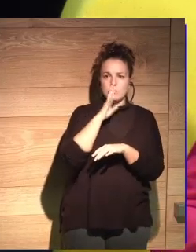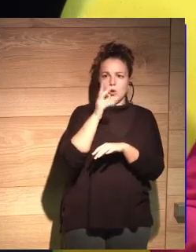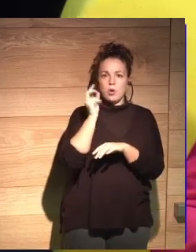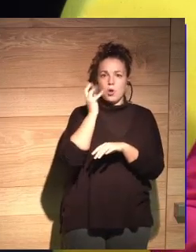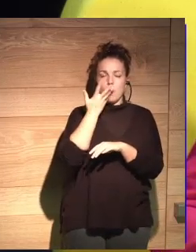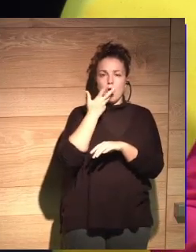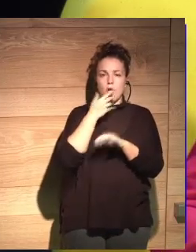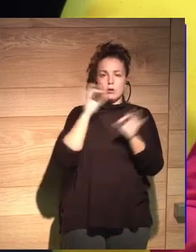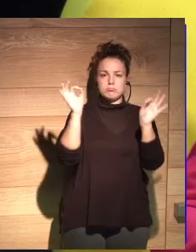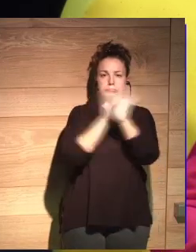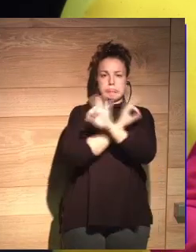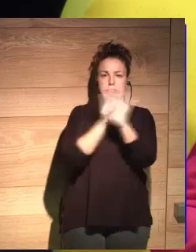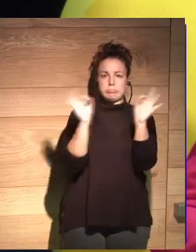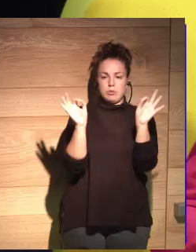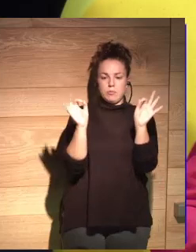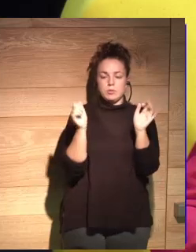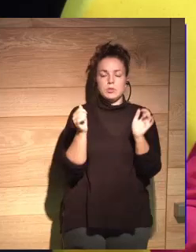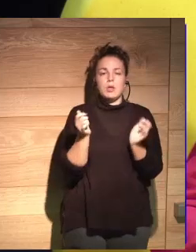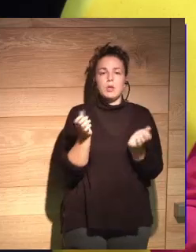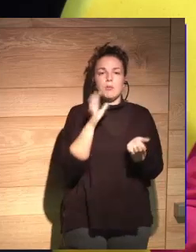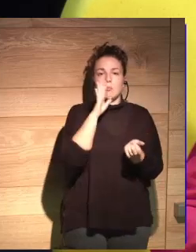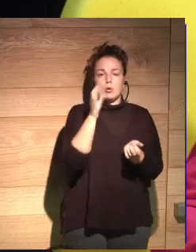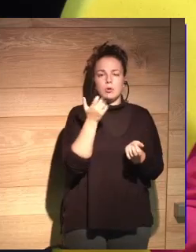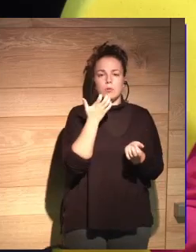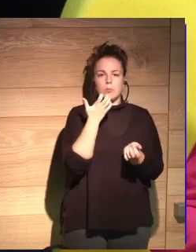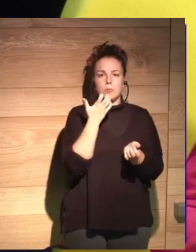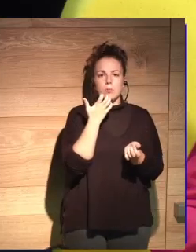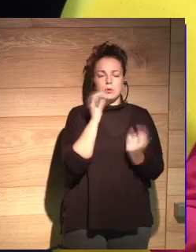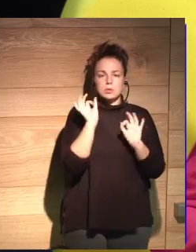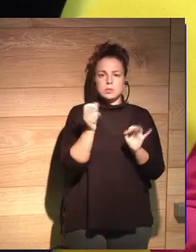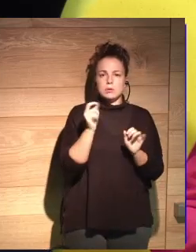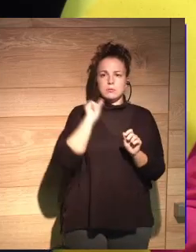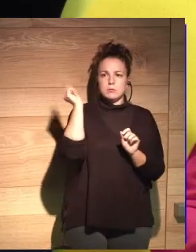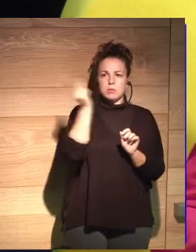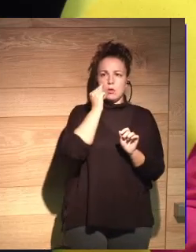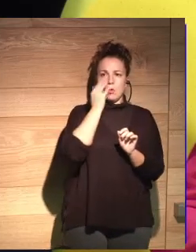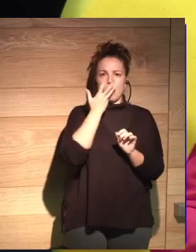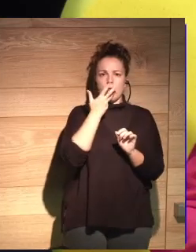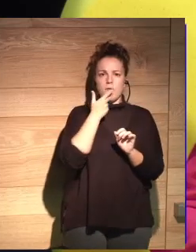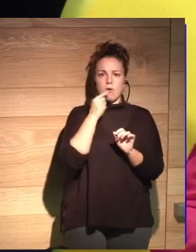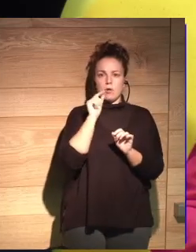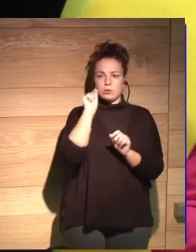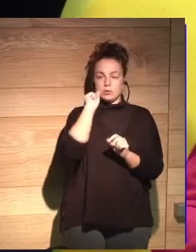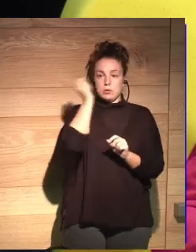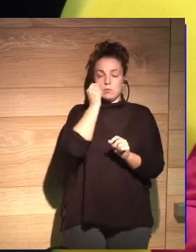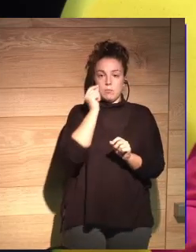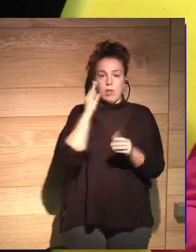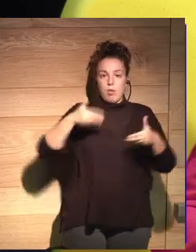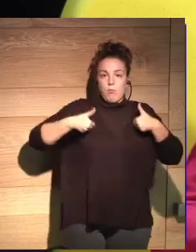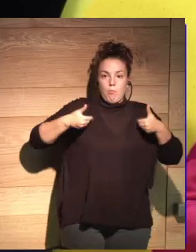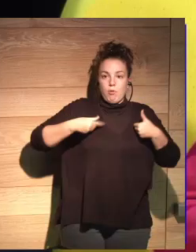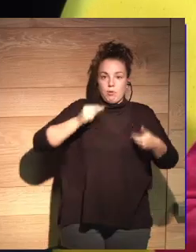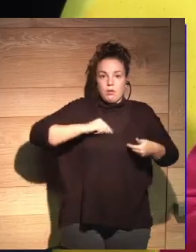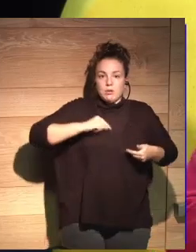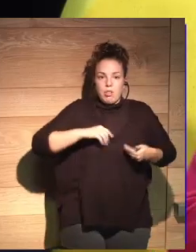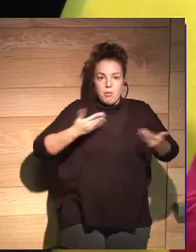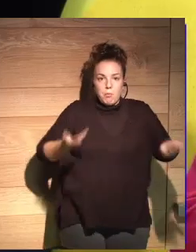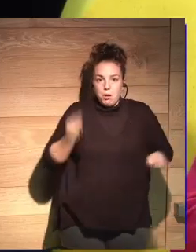color. Unfortunately, we can't ask a monkey how it felt. But I'm so curious myself. I want to see new colors. I want to be able to